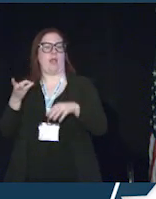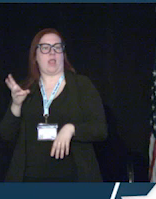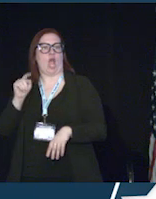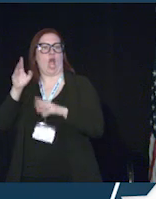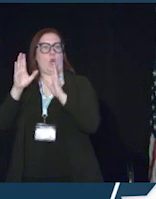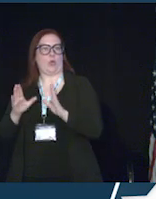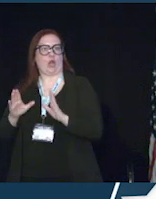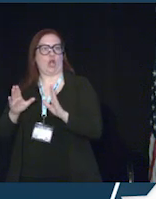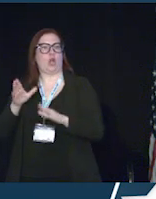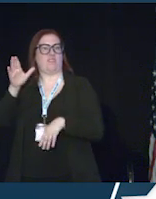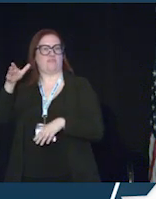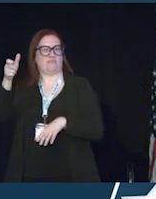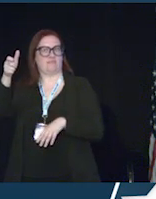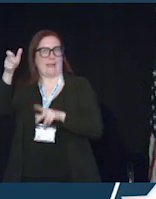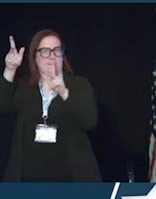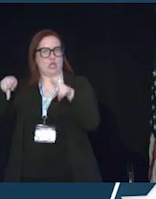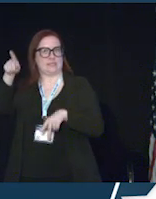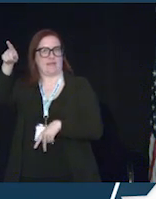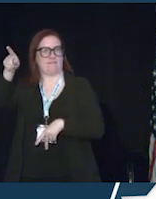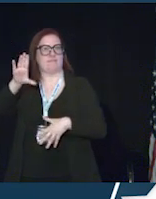All right.